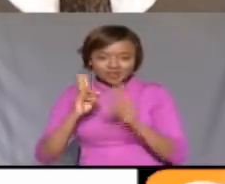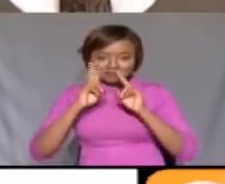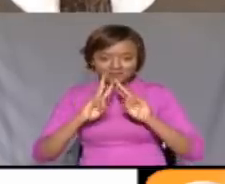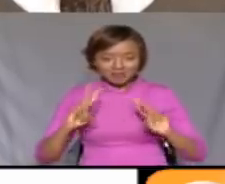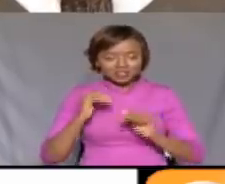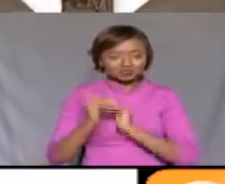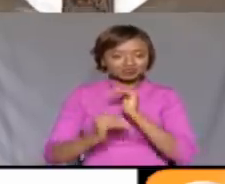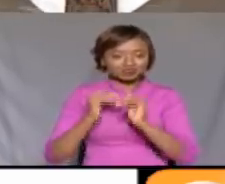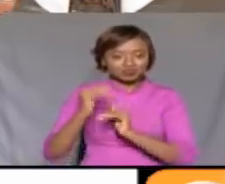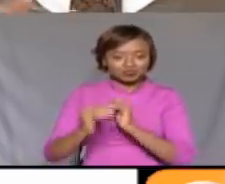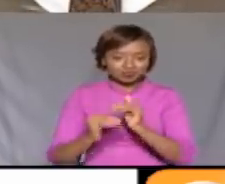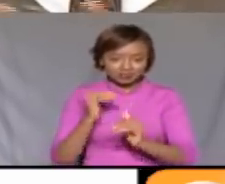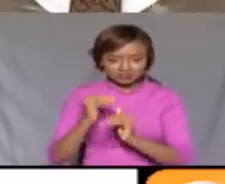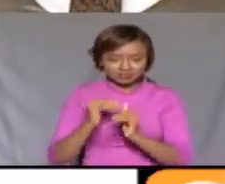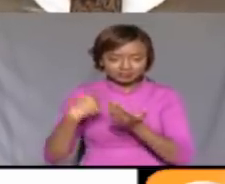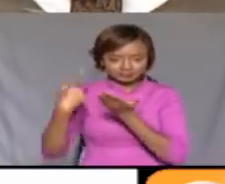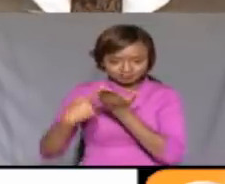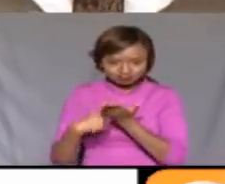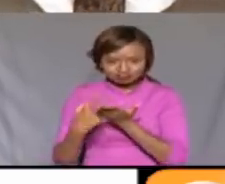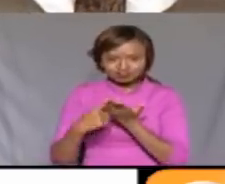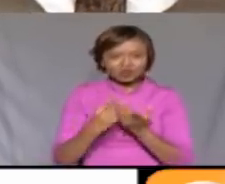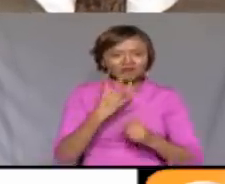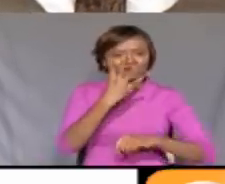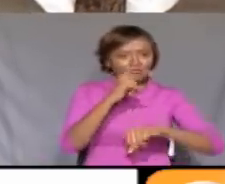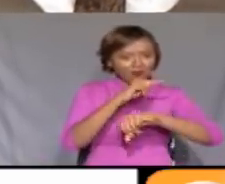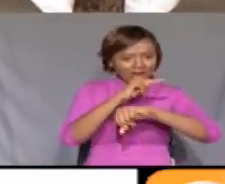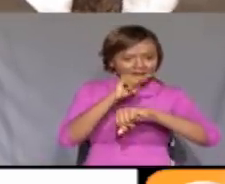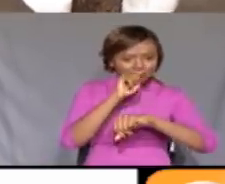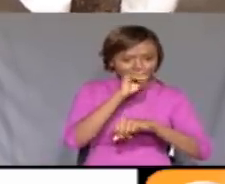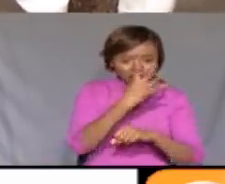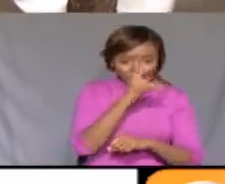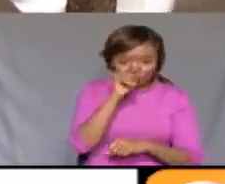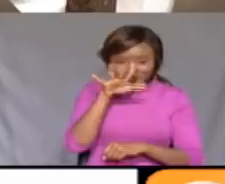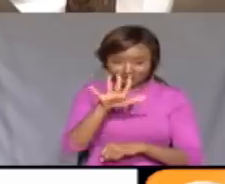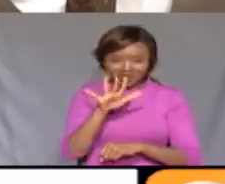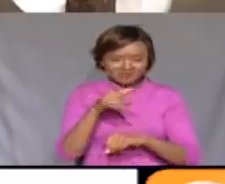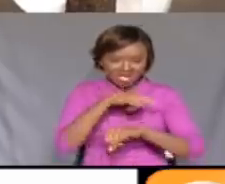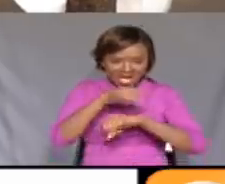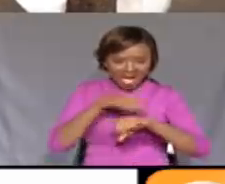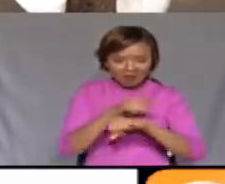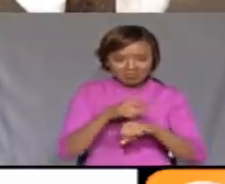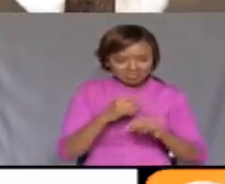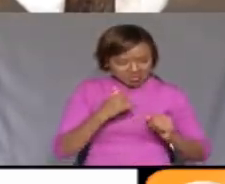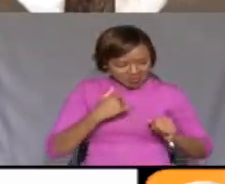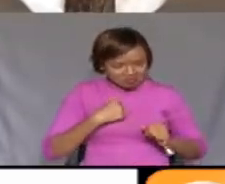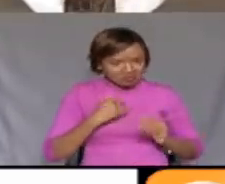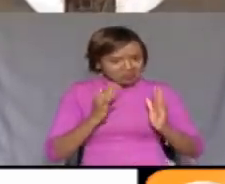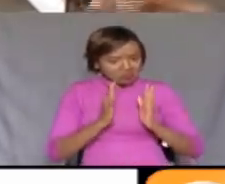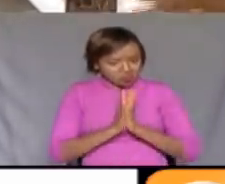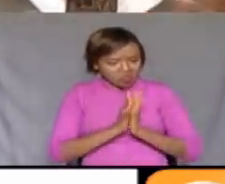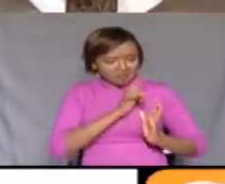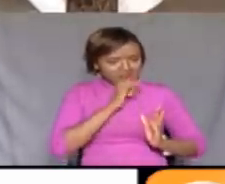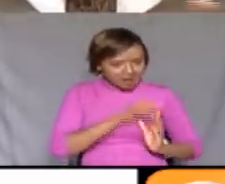negotiations. For 4.5 hours, we sat with Mandela in his spacious cabin.